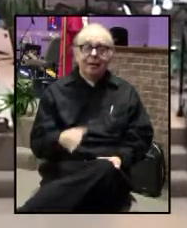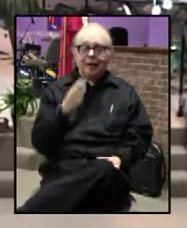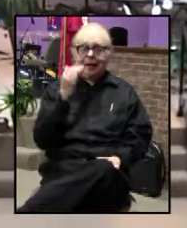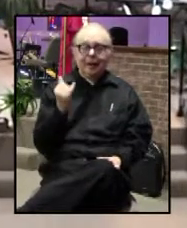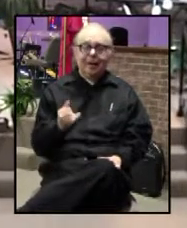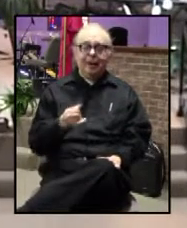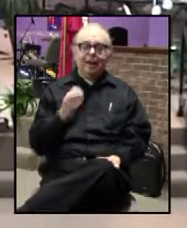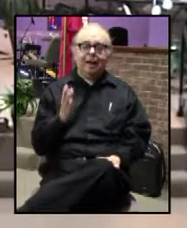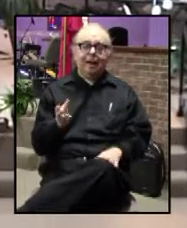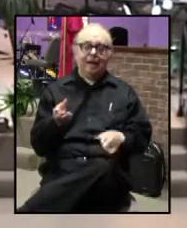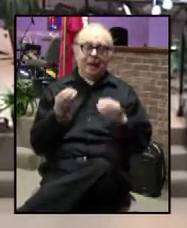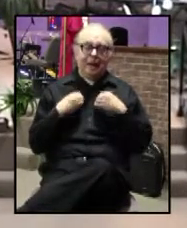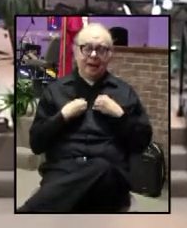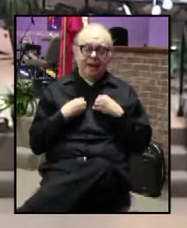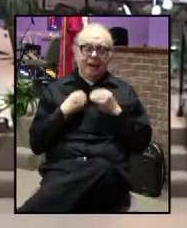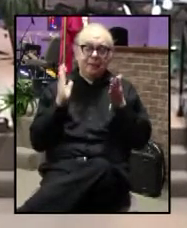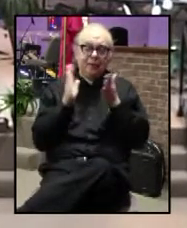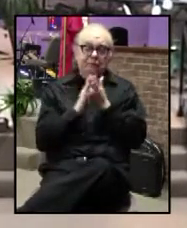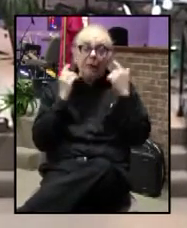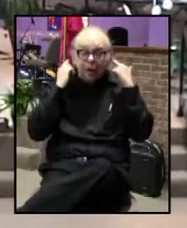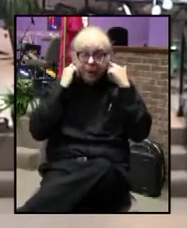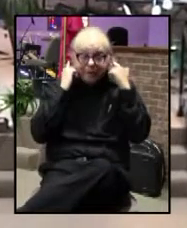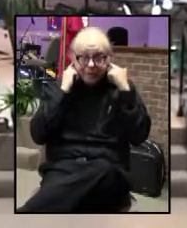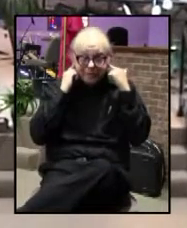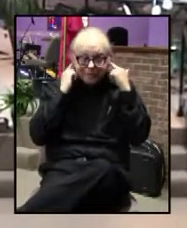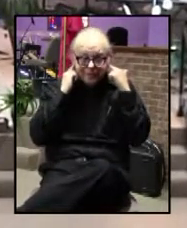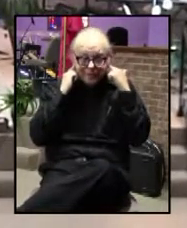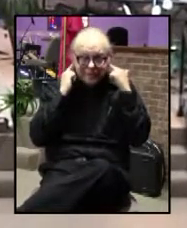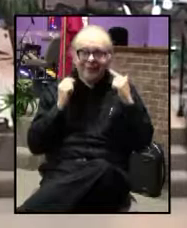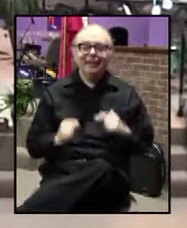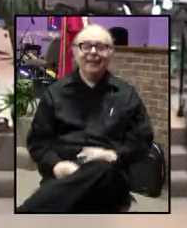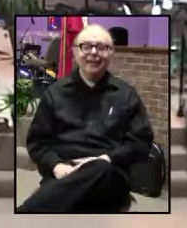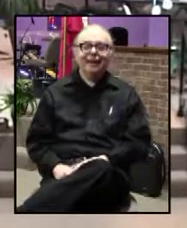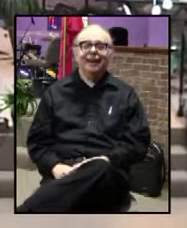Because God gave me little ears.